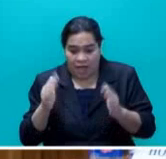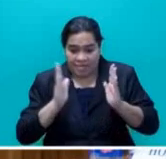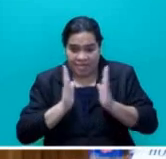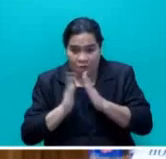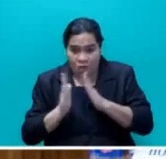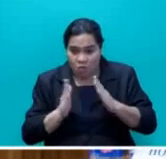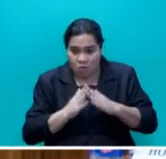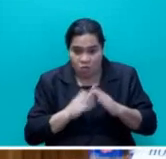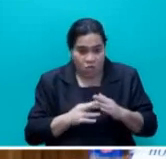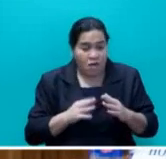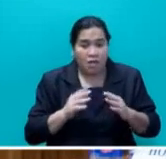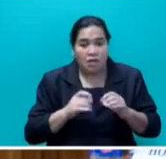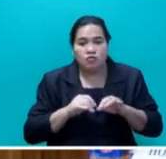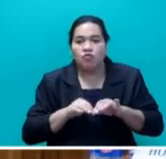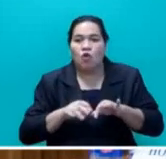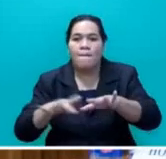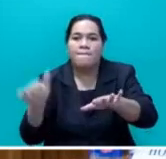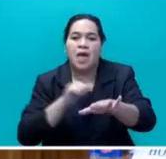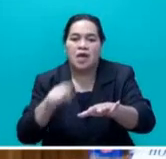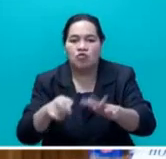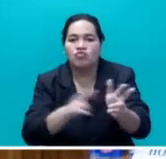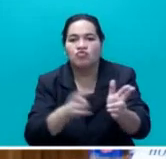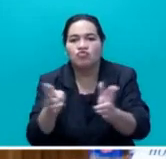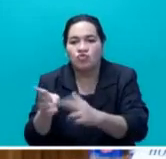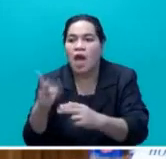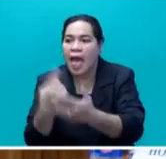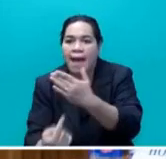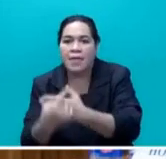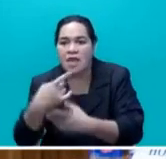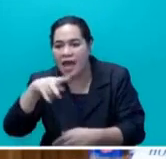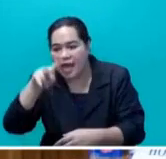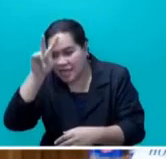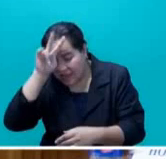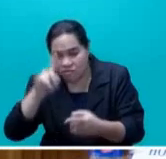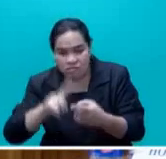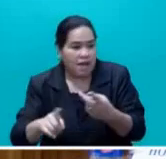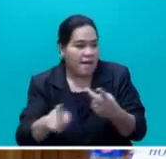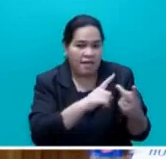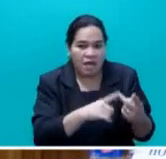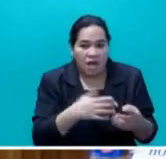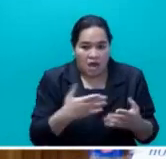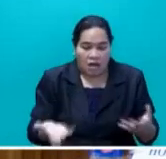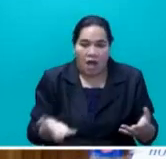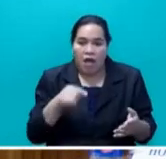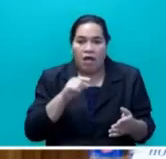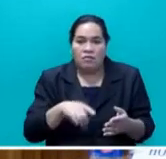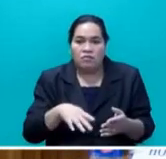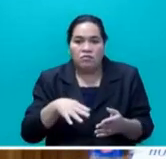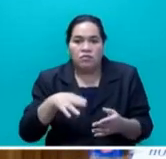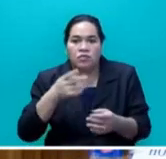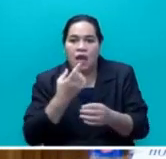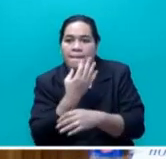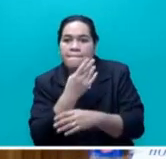rural, as has happened in my province of Kadavu and also in Ronolevu, pine and mahogany is being felled at a rapid rate and is being